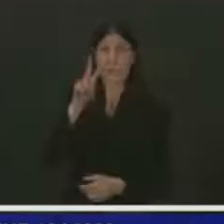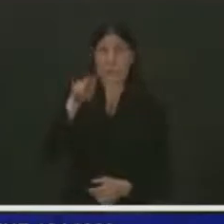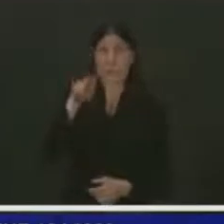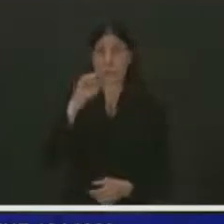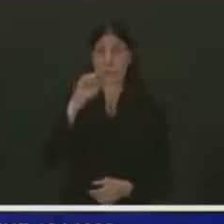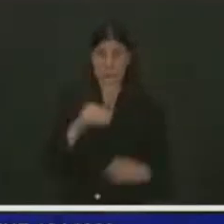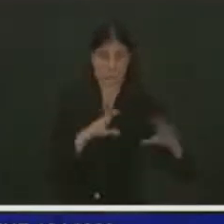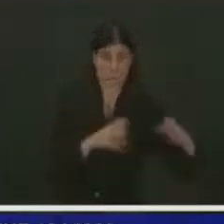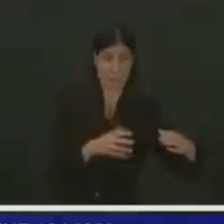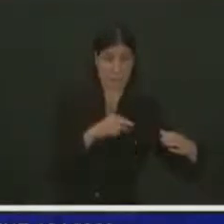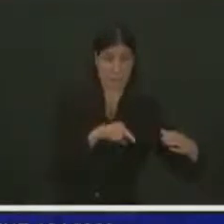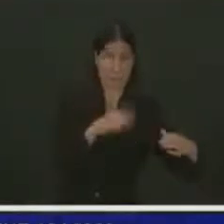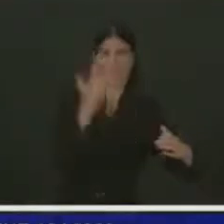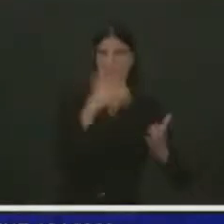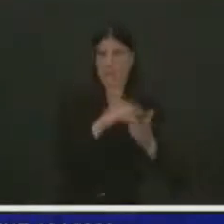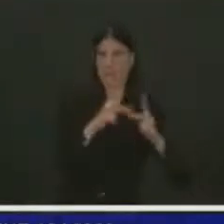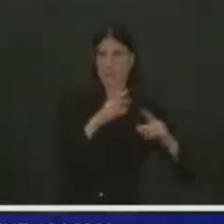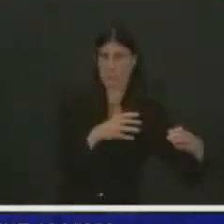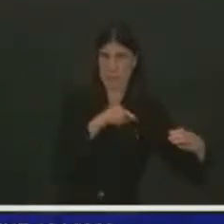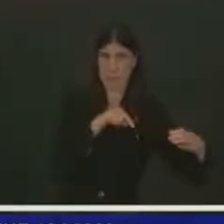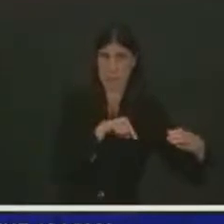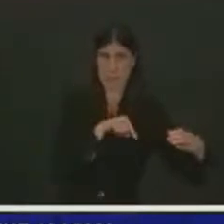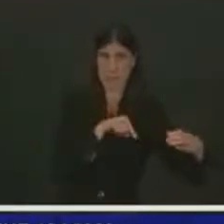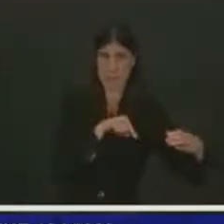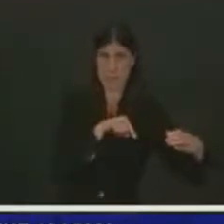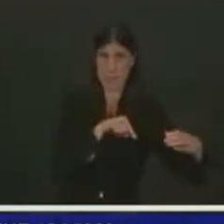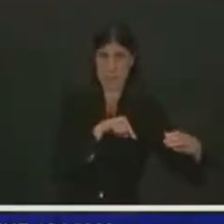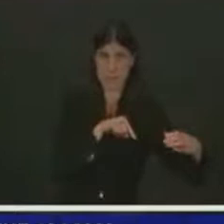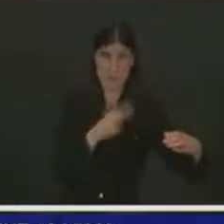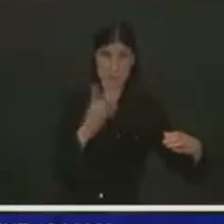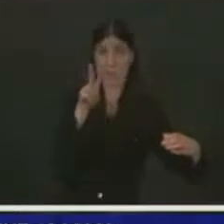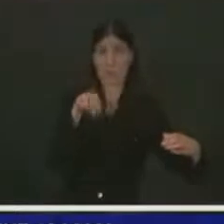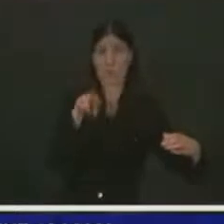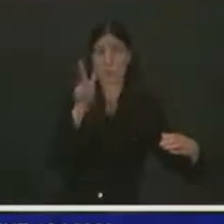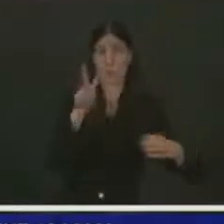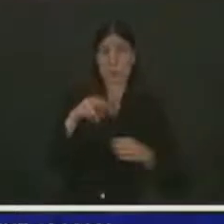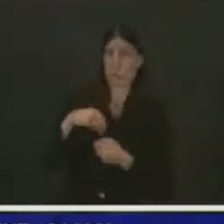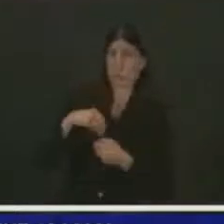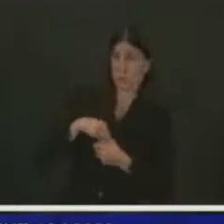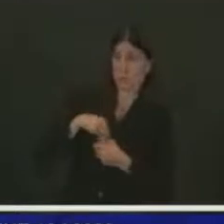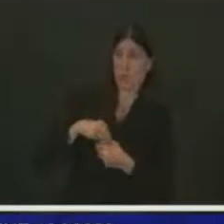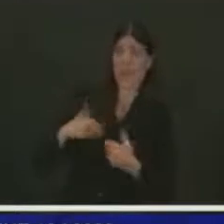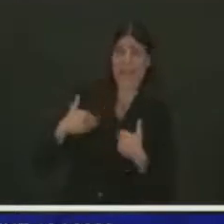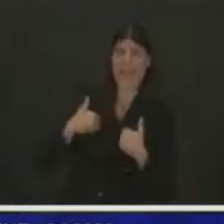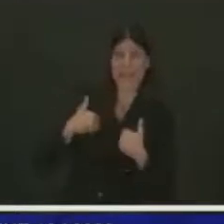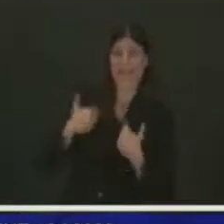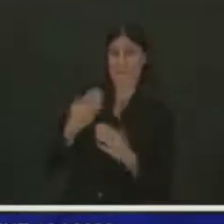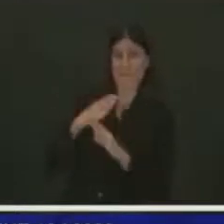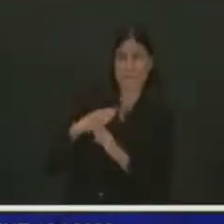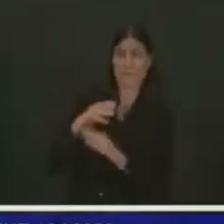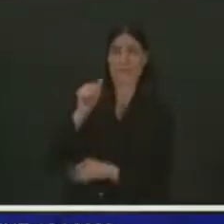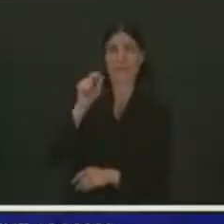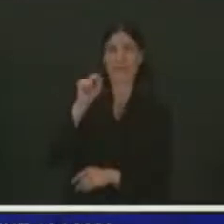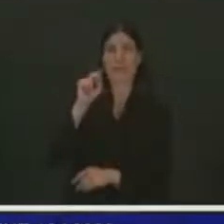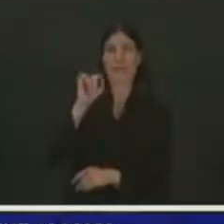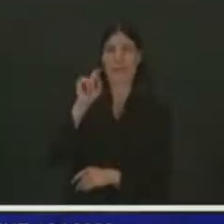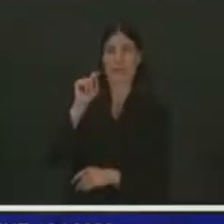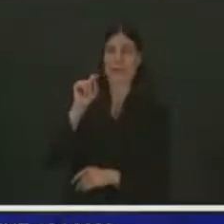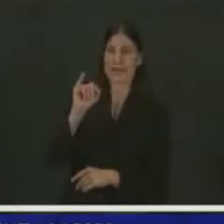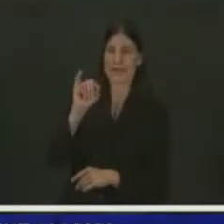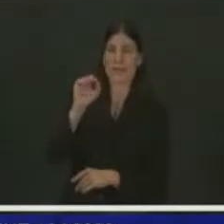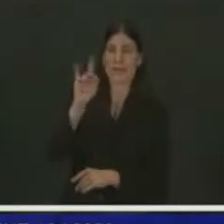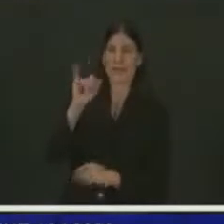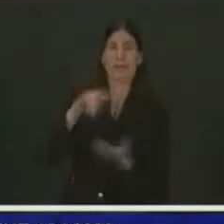have is relatively low overall. And we can look at the data also to learn